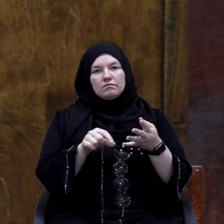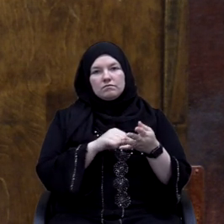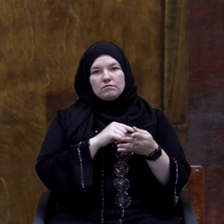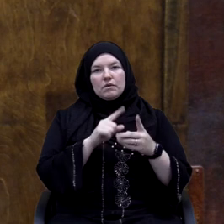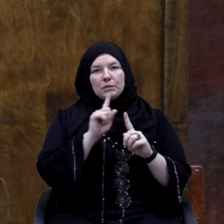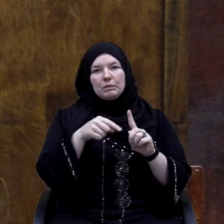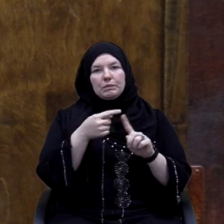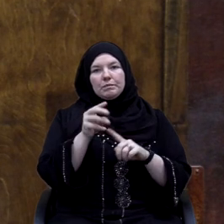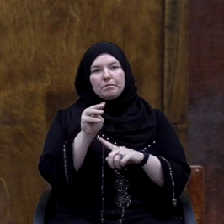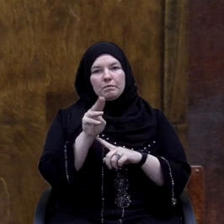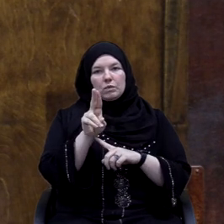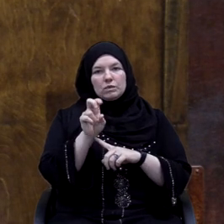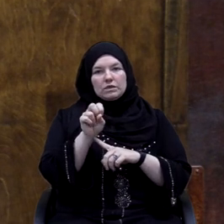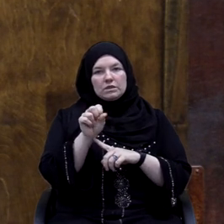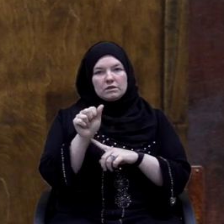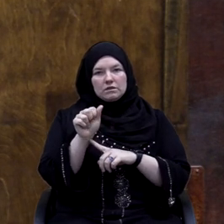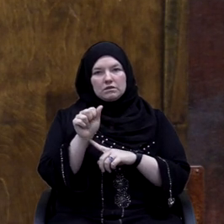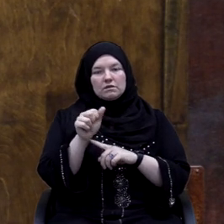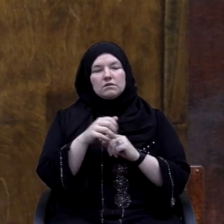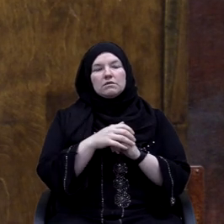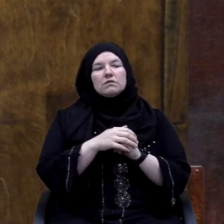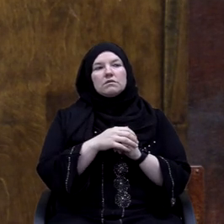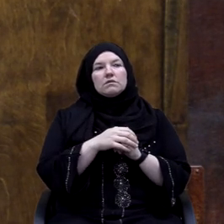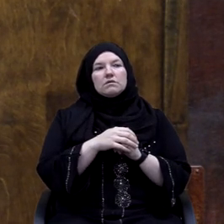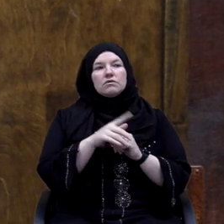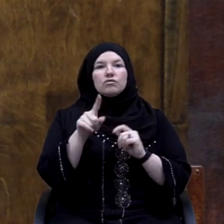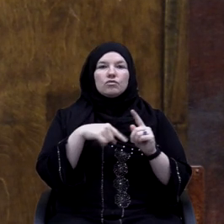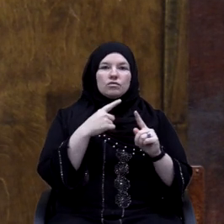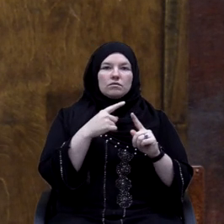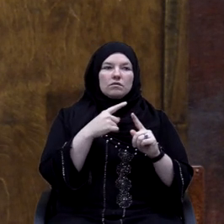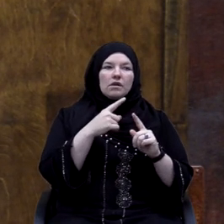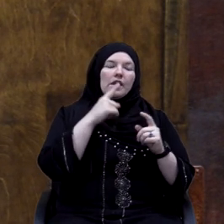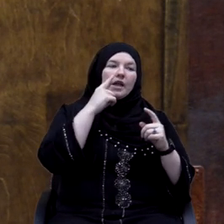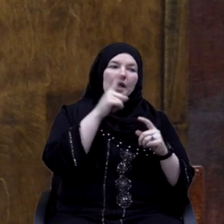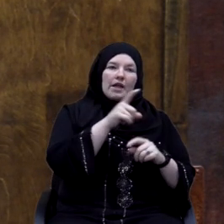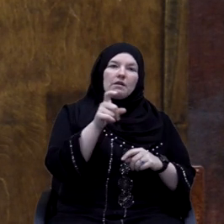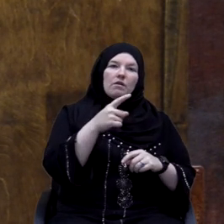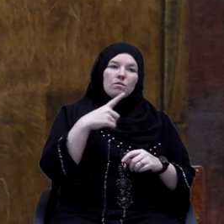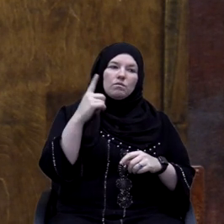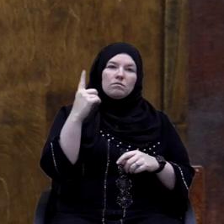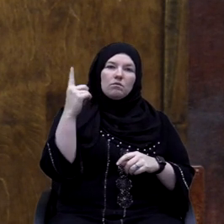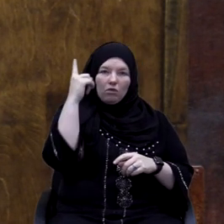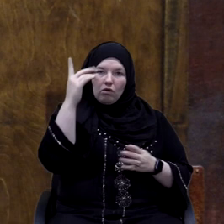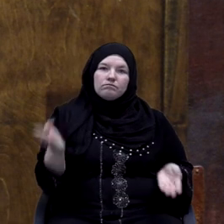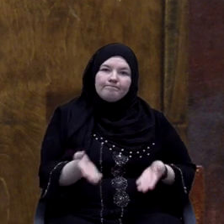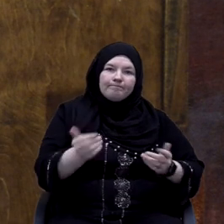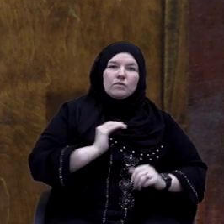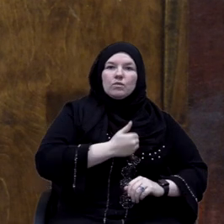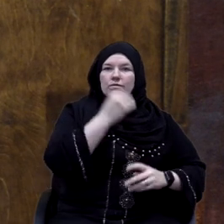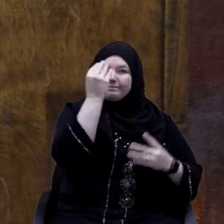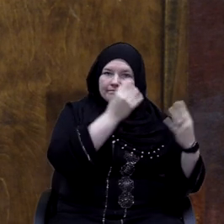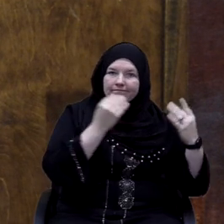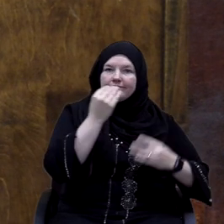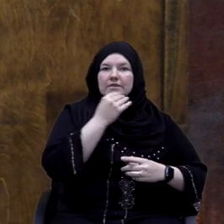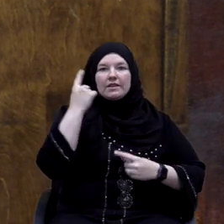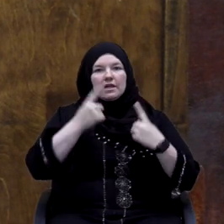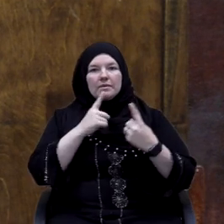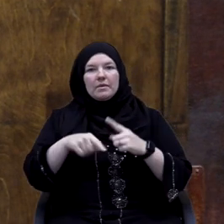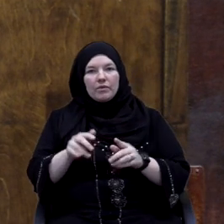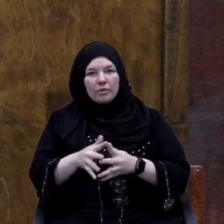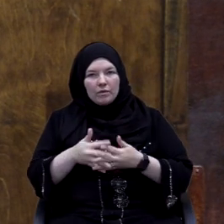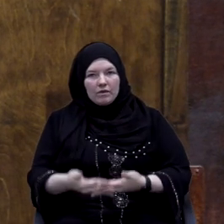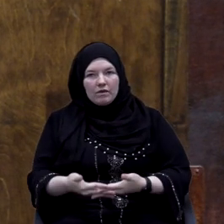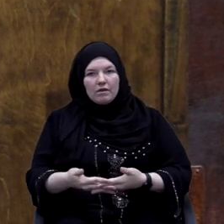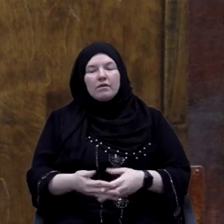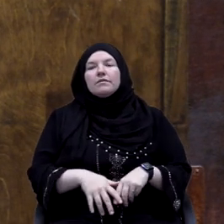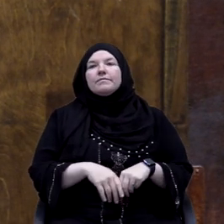of tafakkur and tadabbur, to ponder and think the Quran. Here is Allah subhanahu wa ta'ala taking us